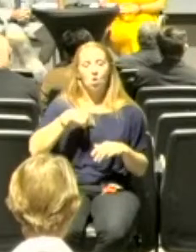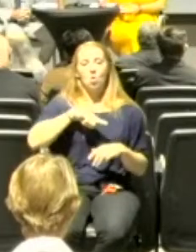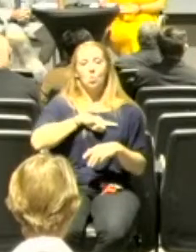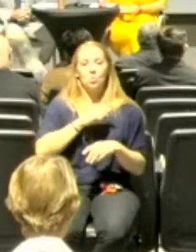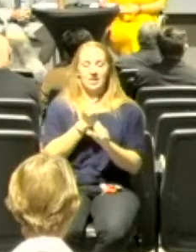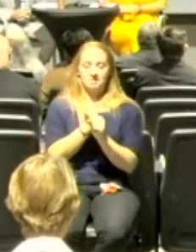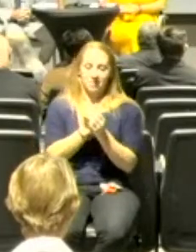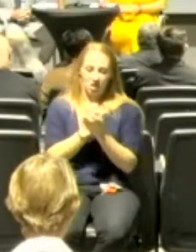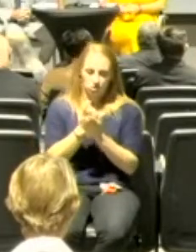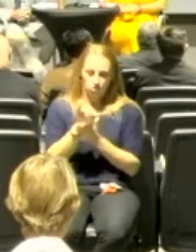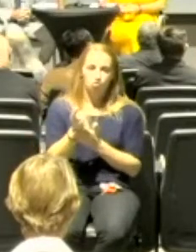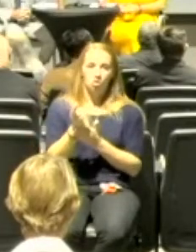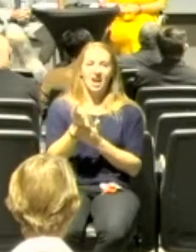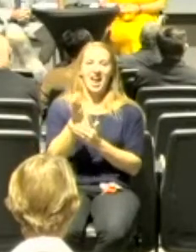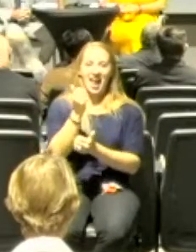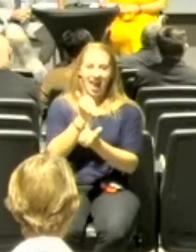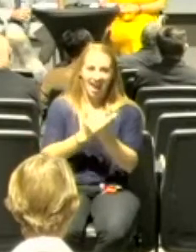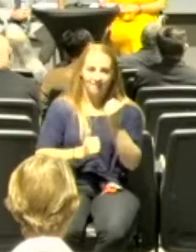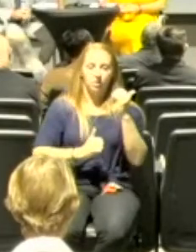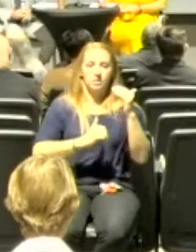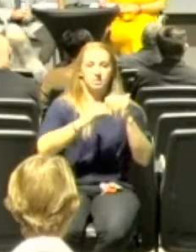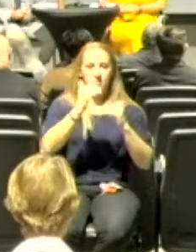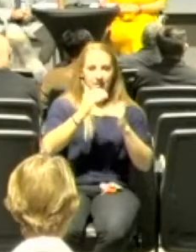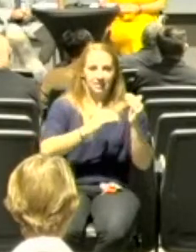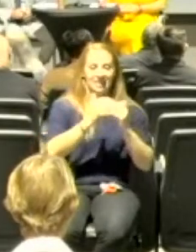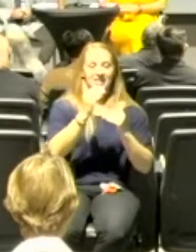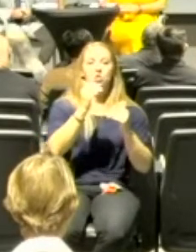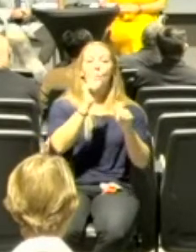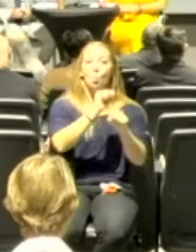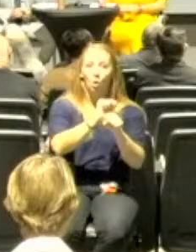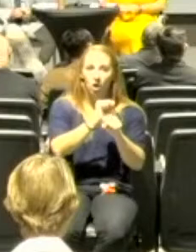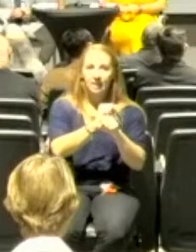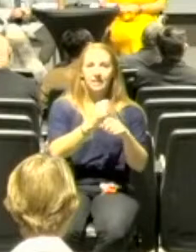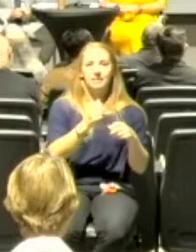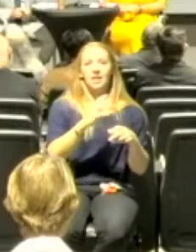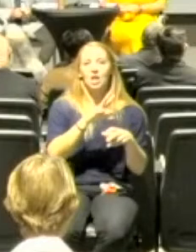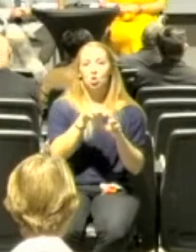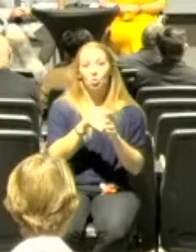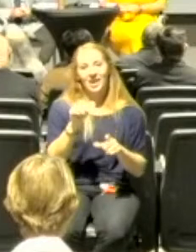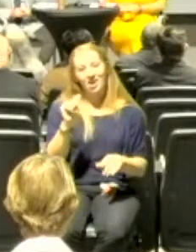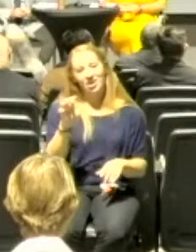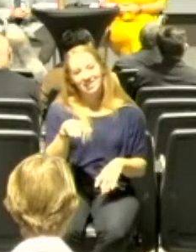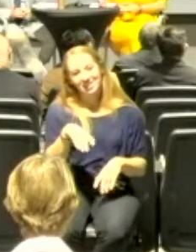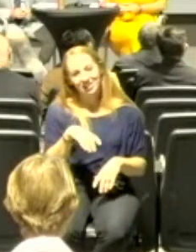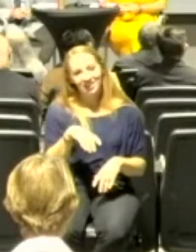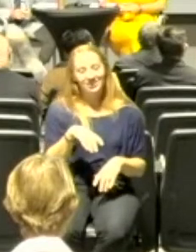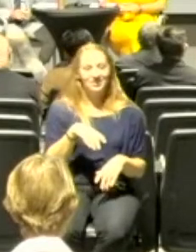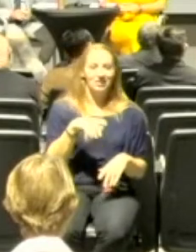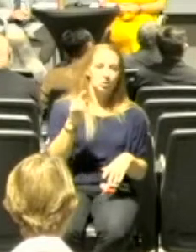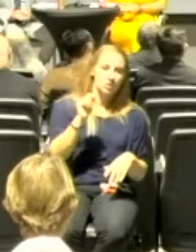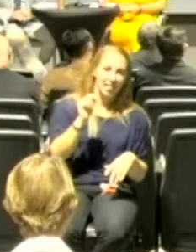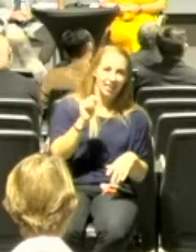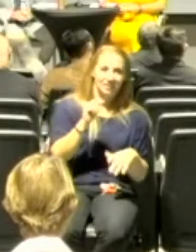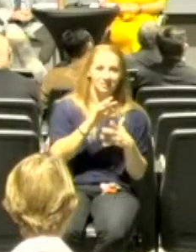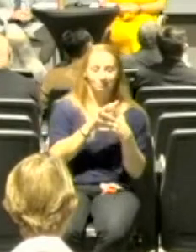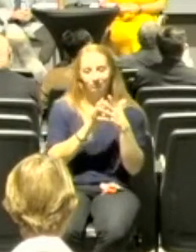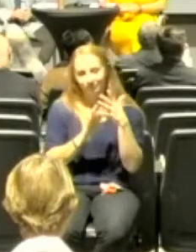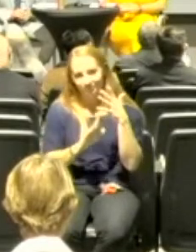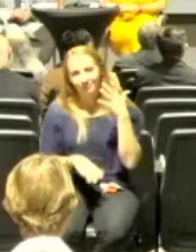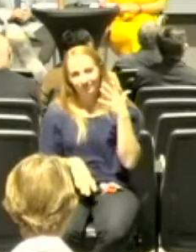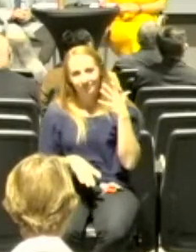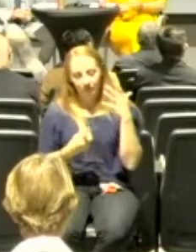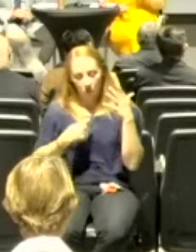that every building system component is working to your comfort level, including the air conditioning, the utilities, and everything as